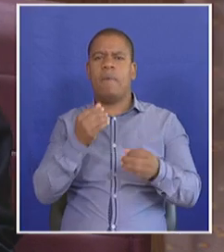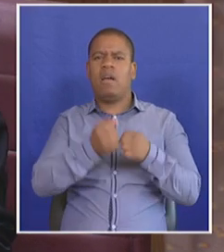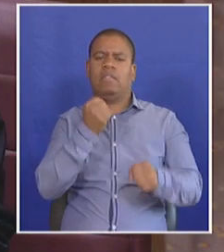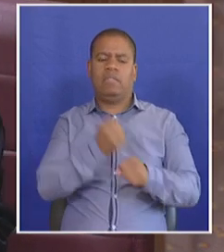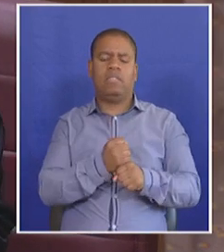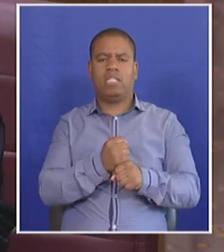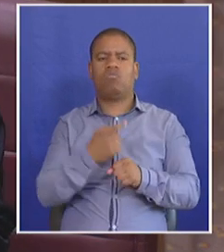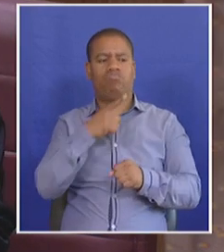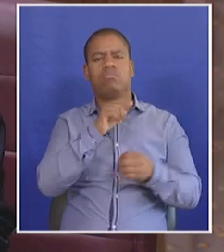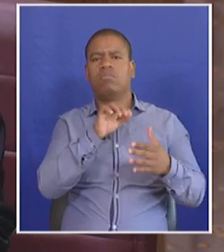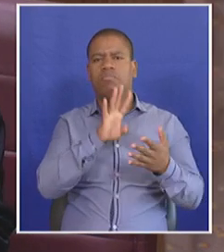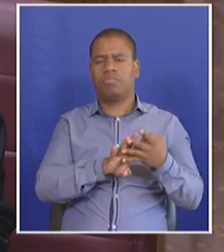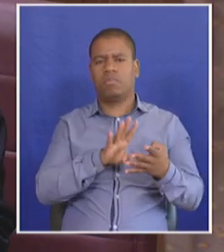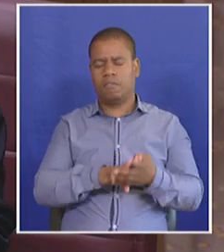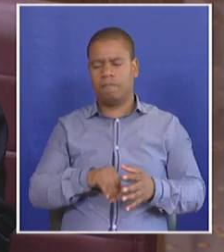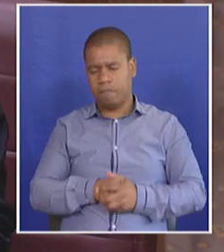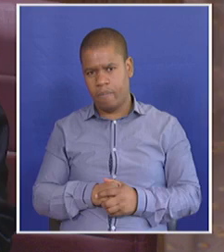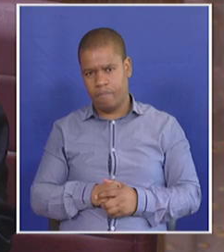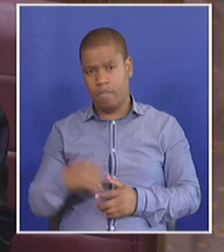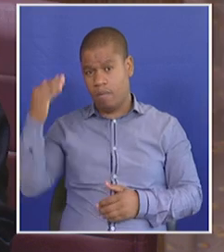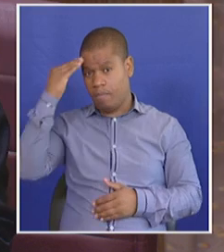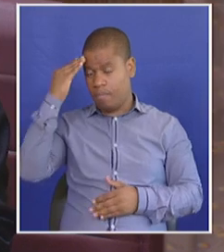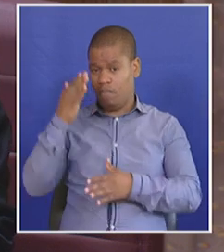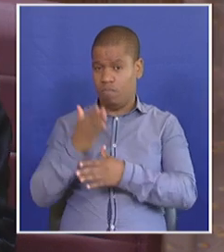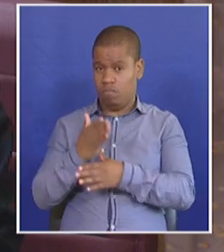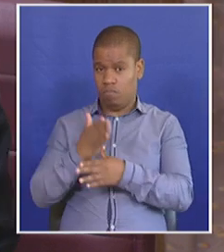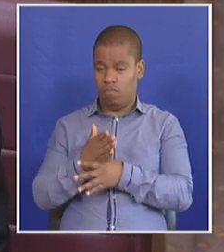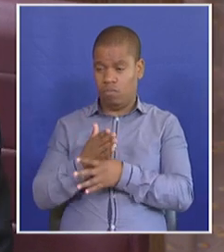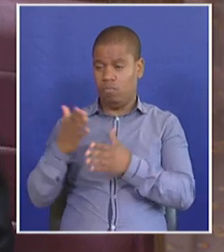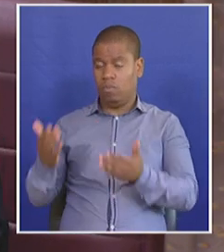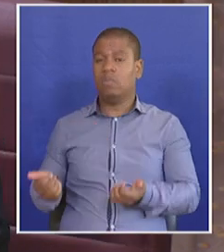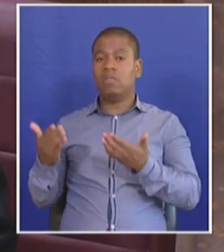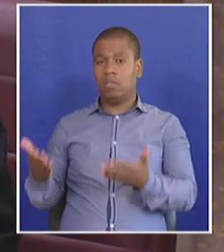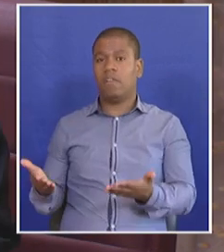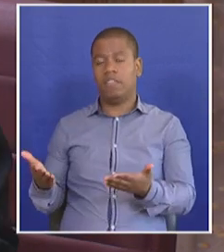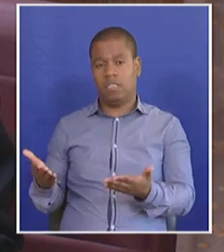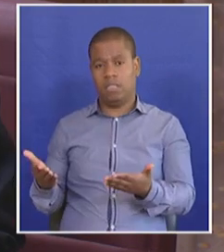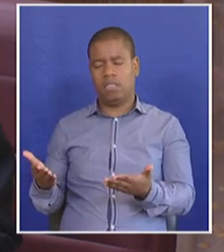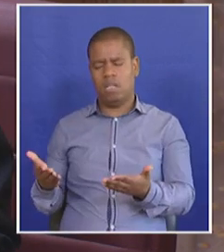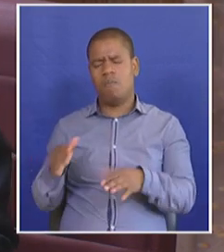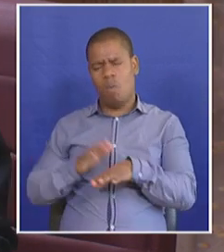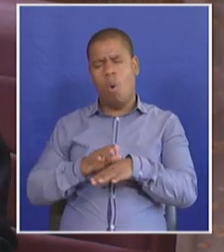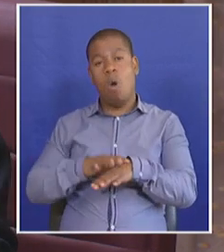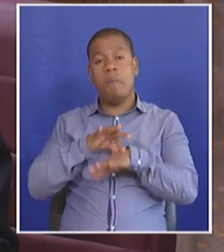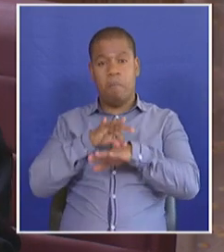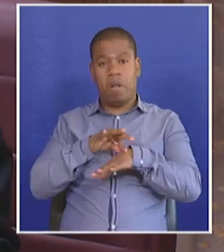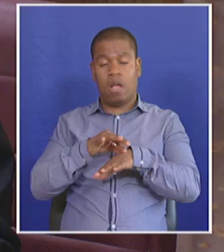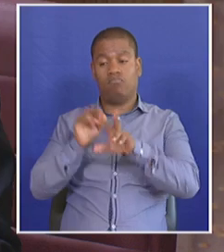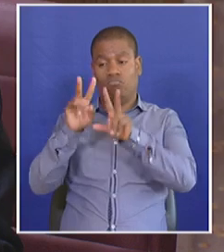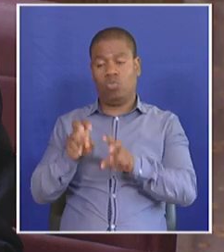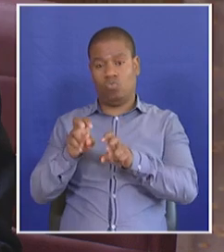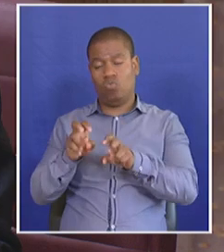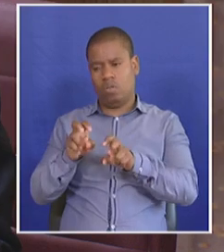issue of psychiatric services is more of a medical issue. So with social development, it's more with the